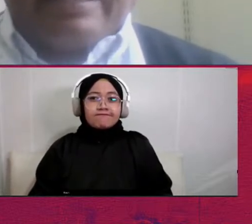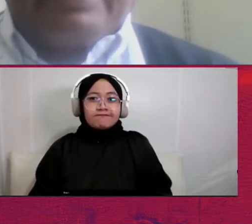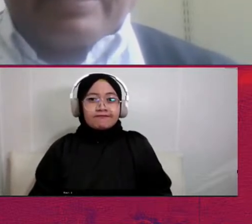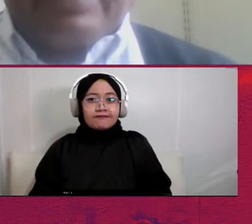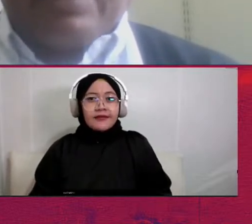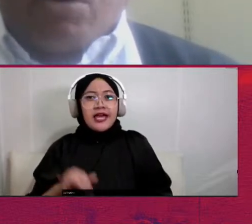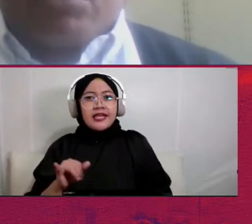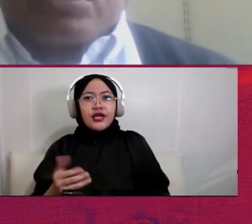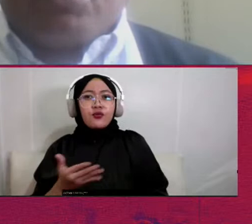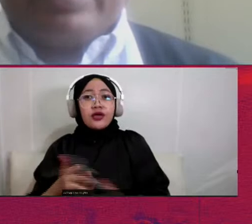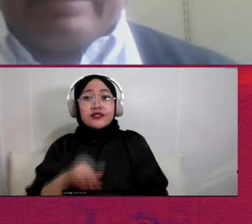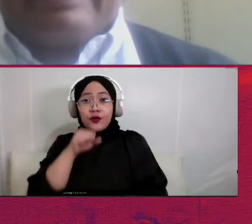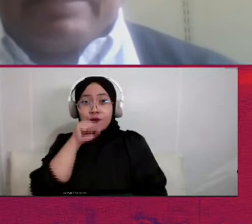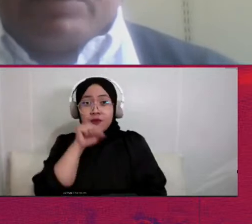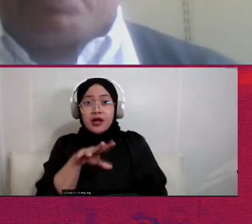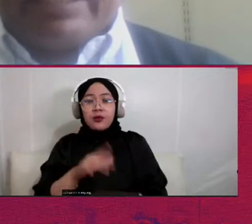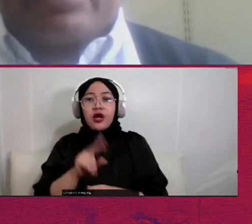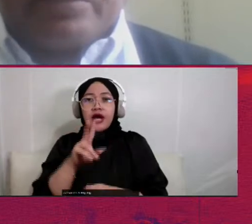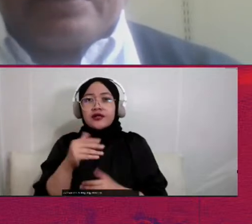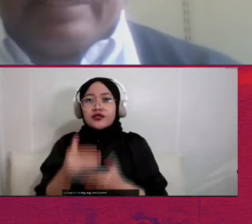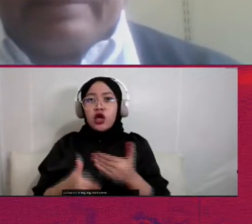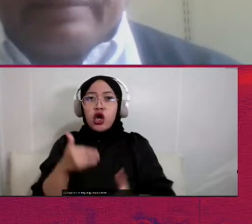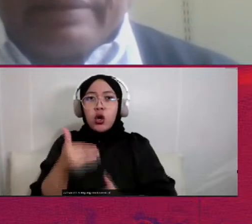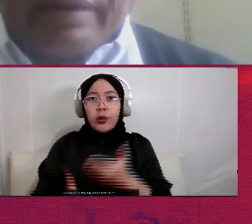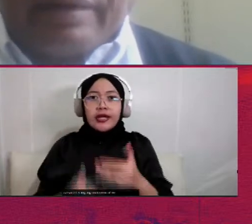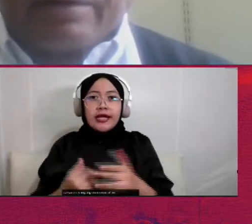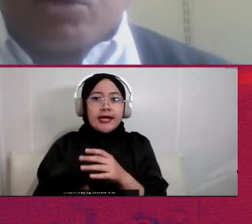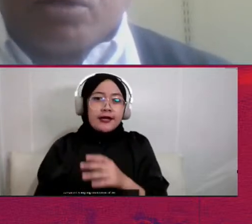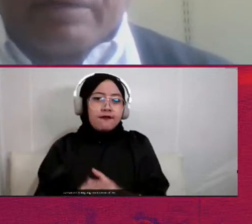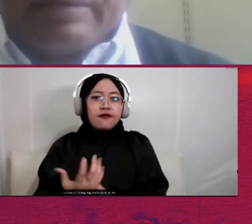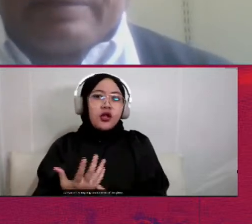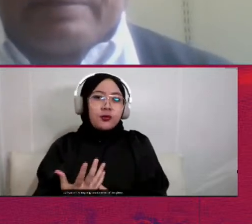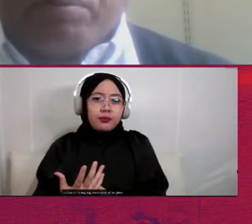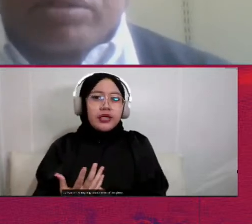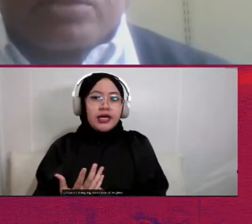as I said, there is the ongoing development of the